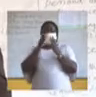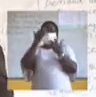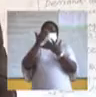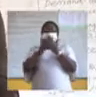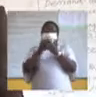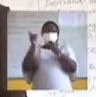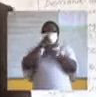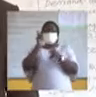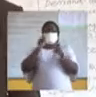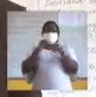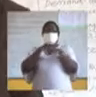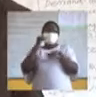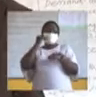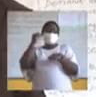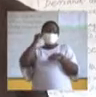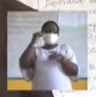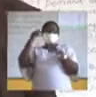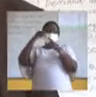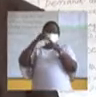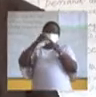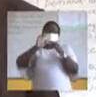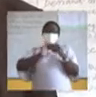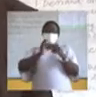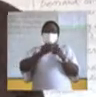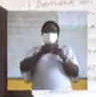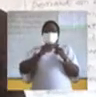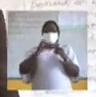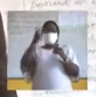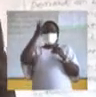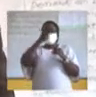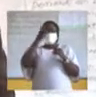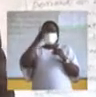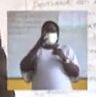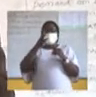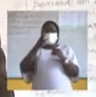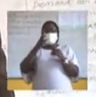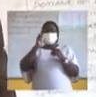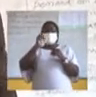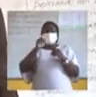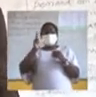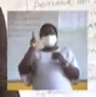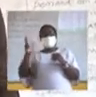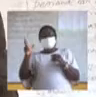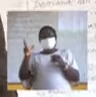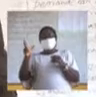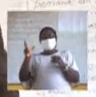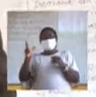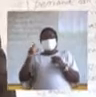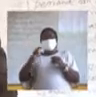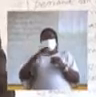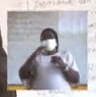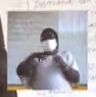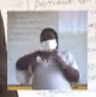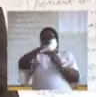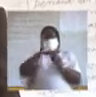Good day, viewers at home, particularly our certificate classes of SS Theory and Vocational